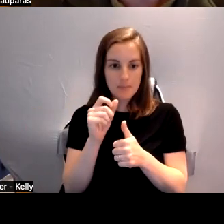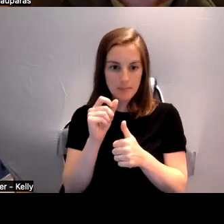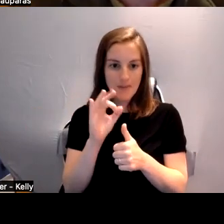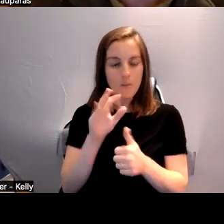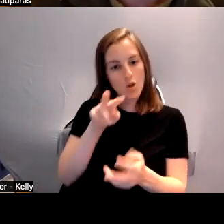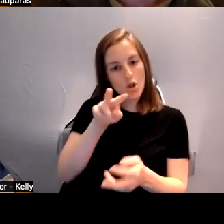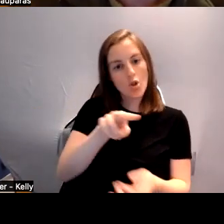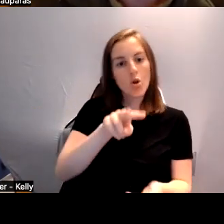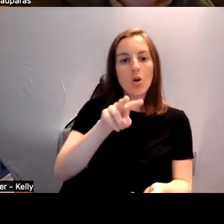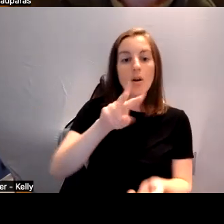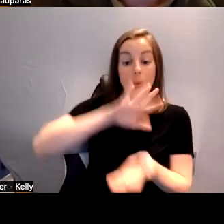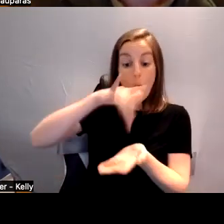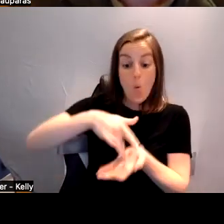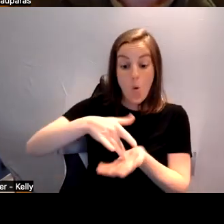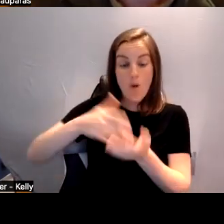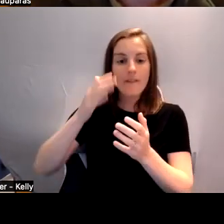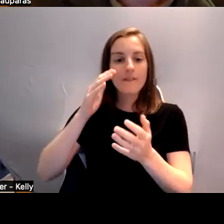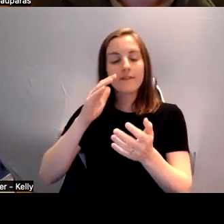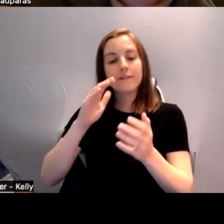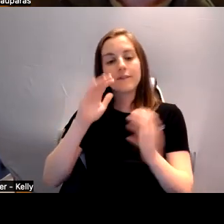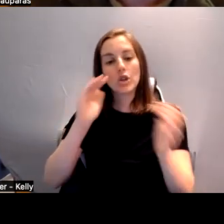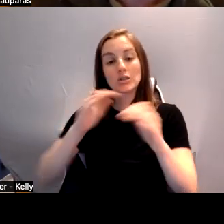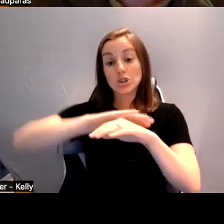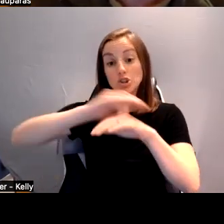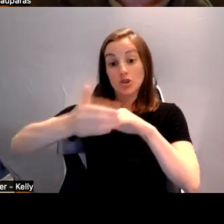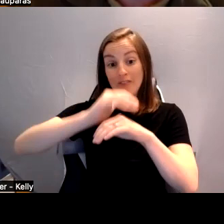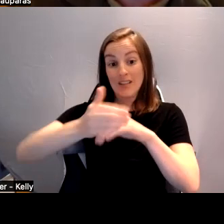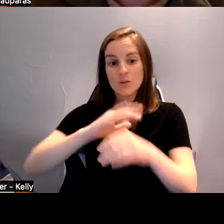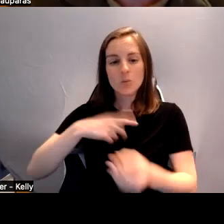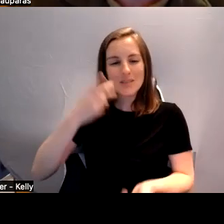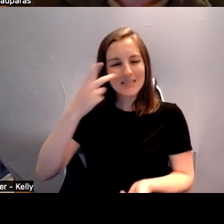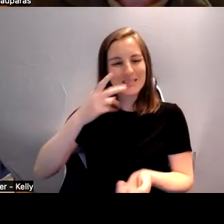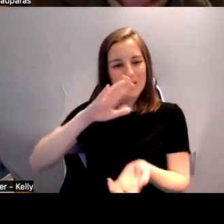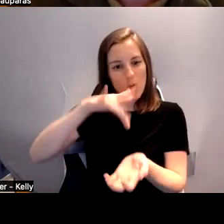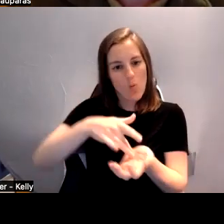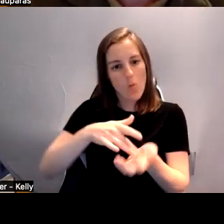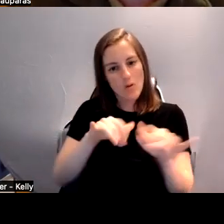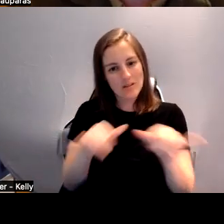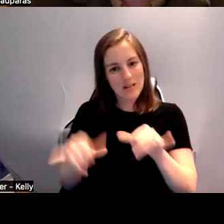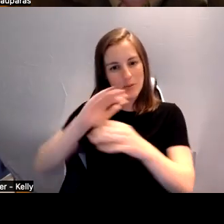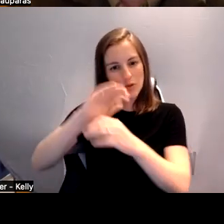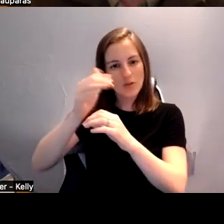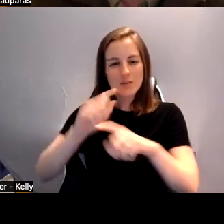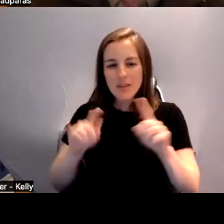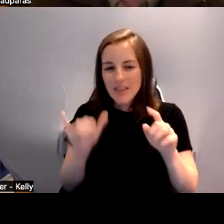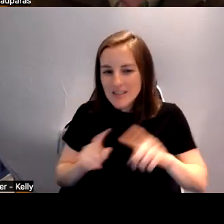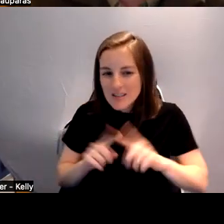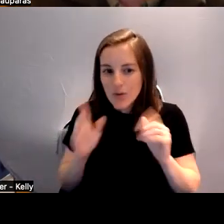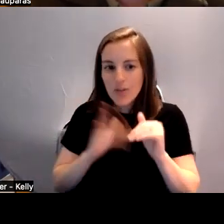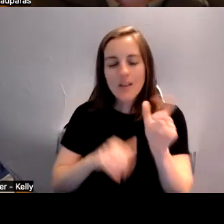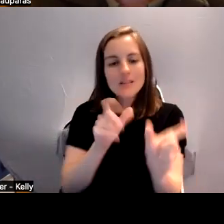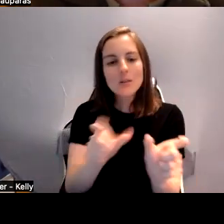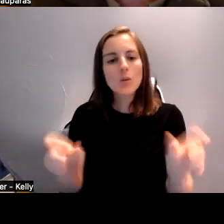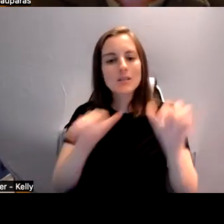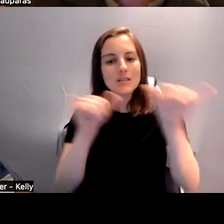surface, so different temperatures, we see that the core is quite the same, but then the surface is quite different. The sequence similarity is about